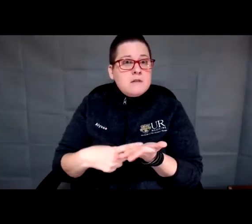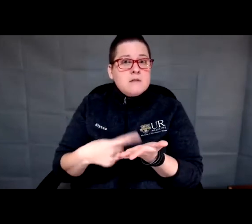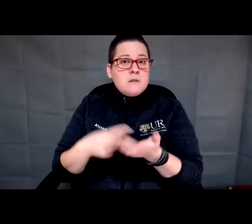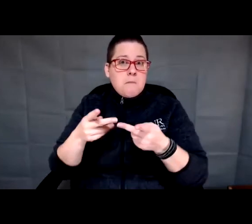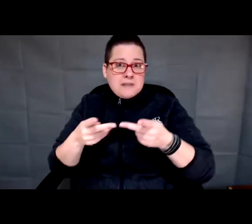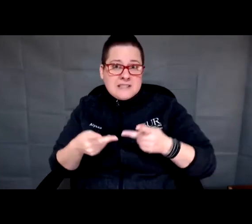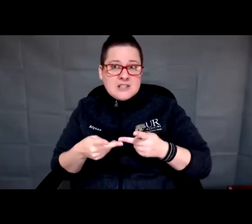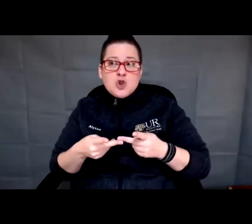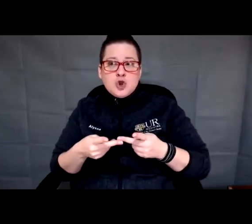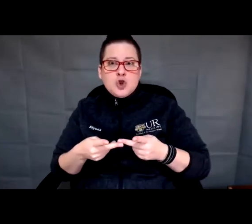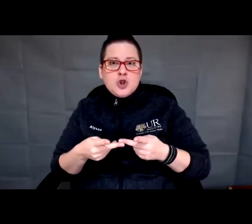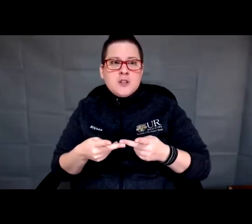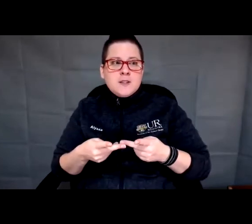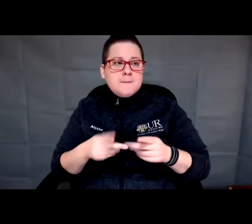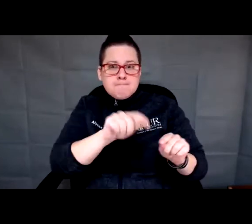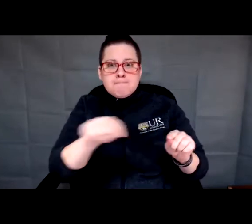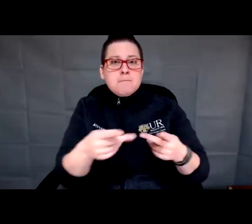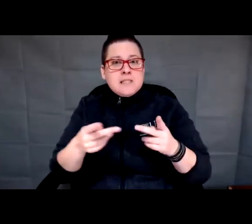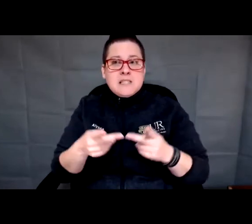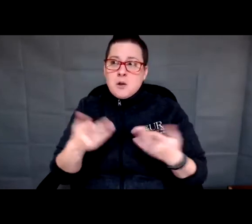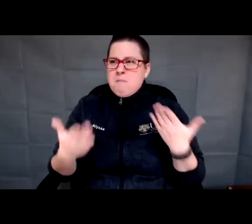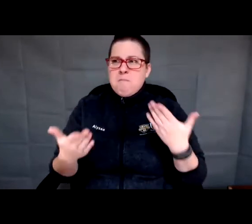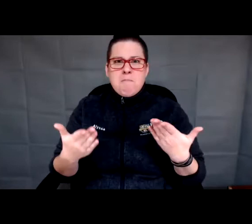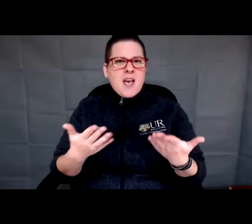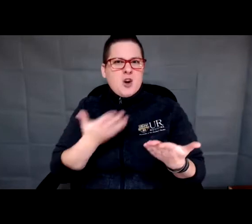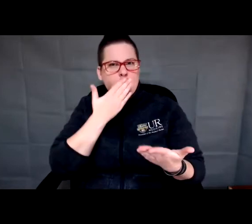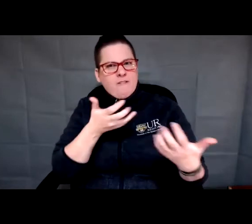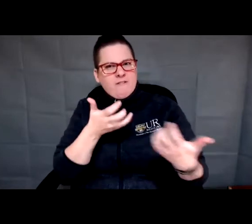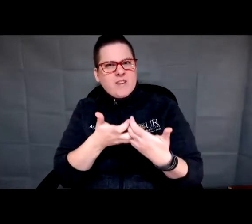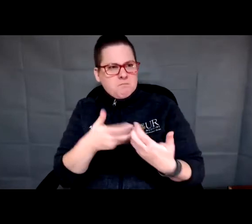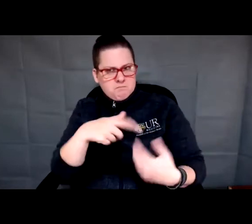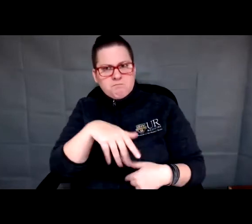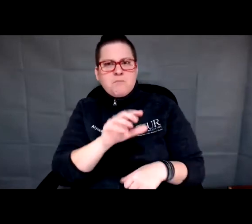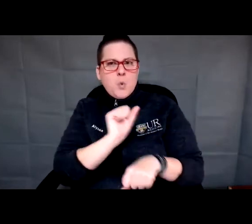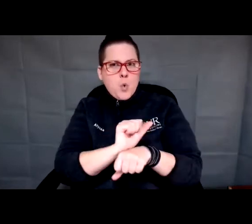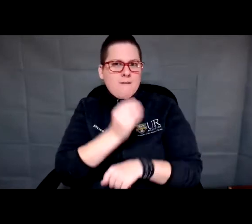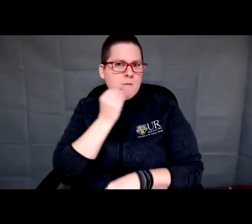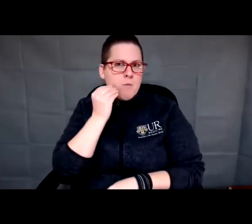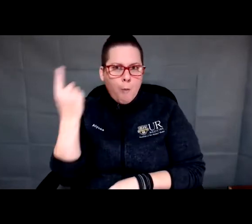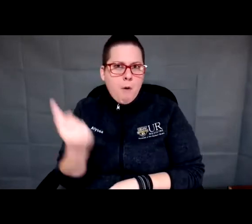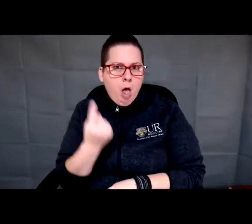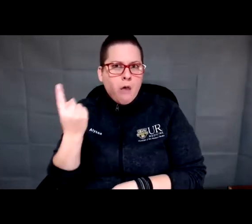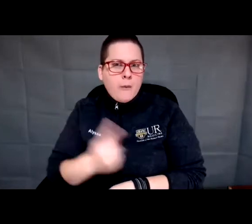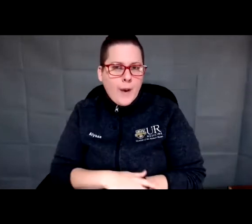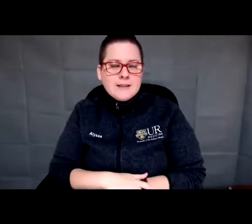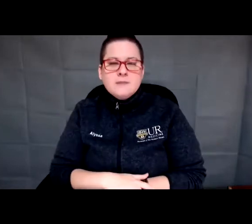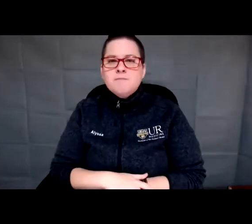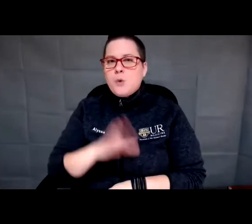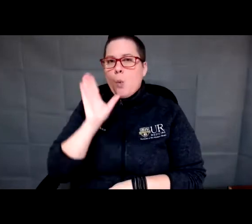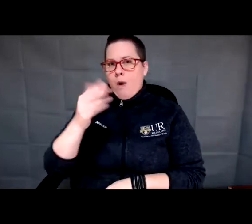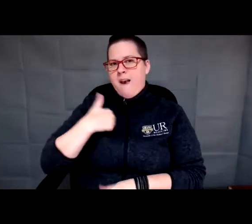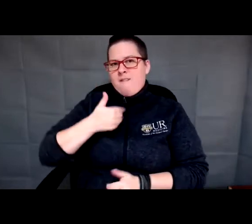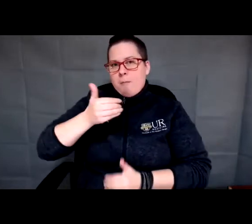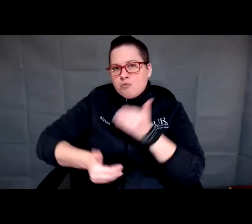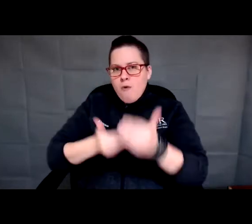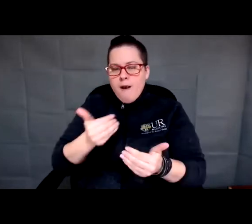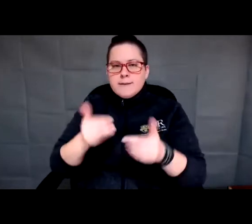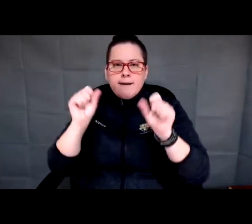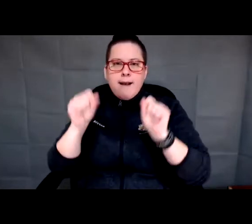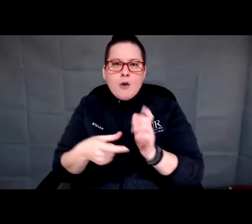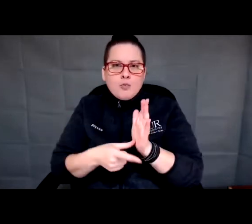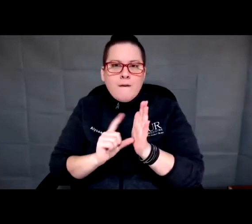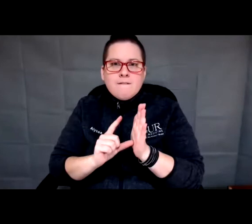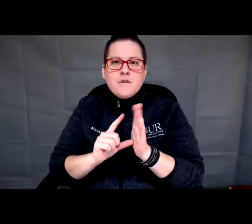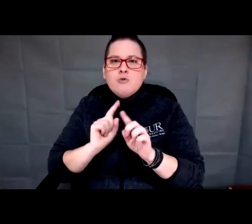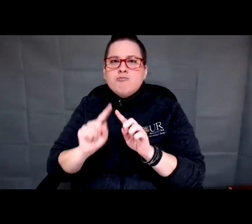positions that may work out well for permanent remote work. And so there'll be a process to review those